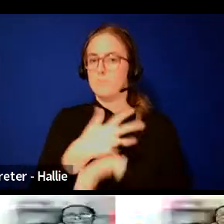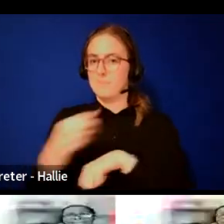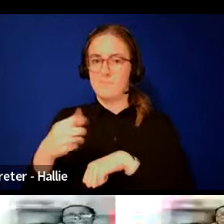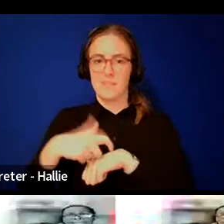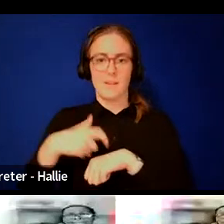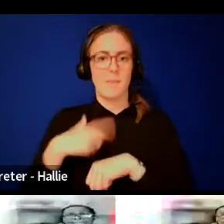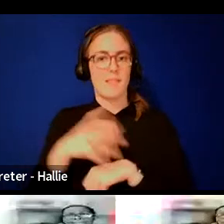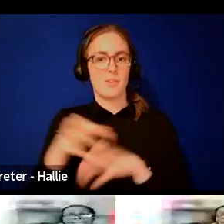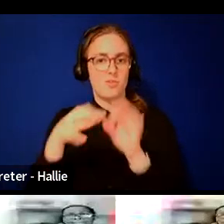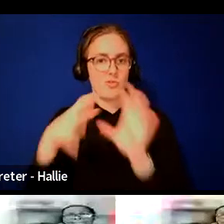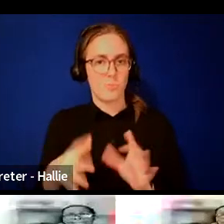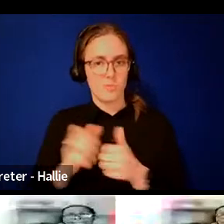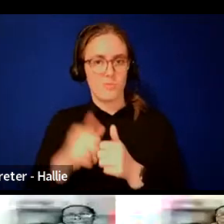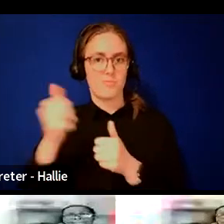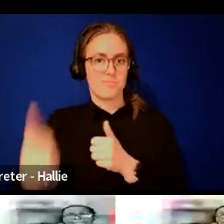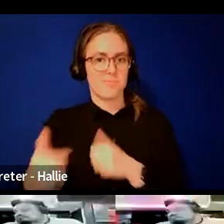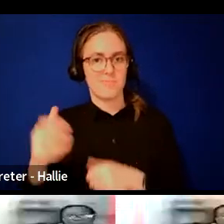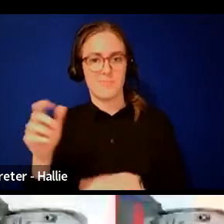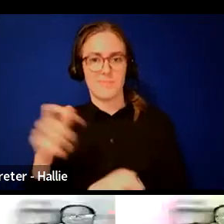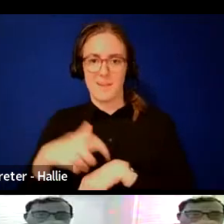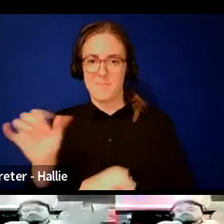interpreters are also past time.